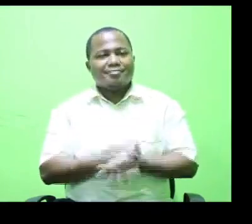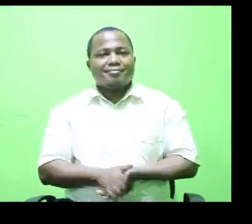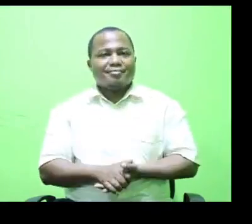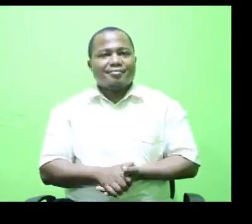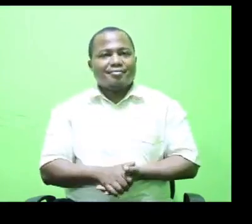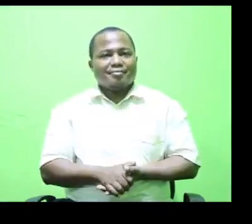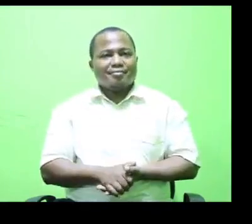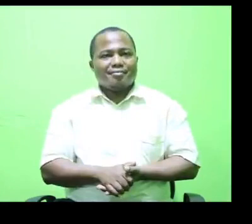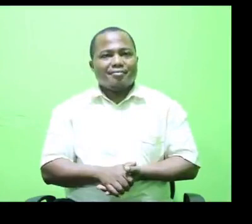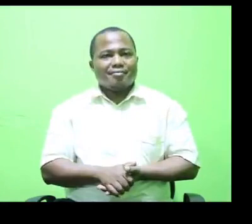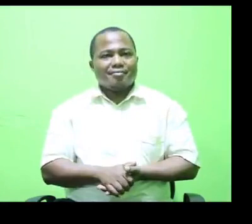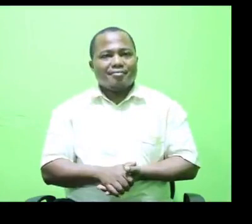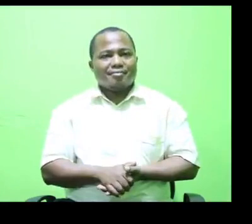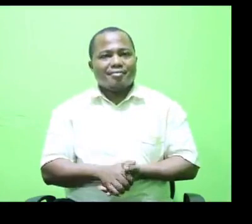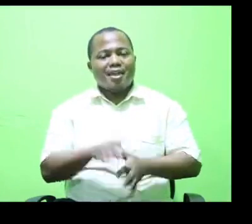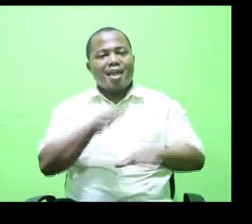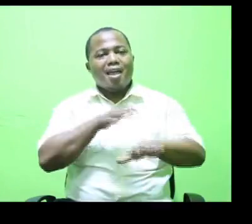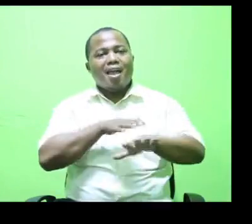is,